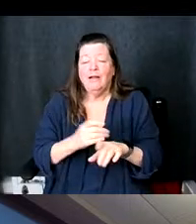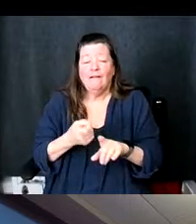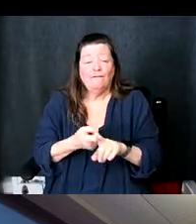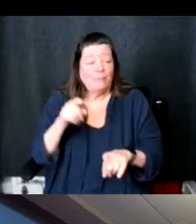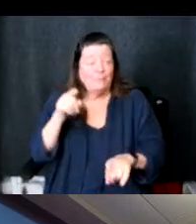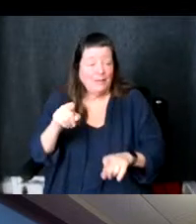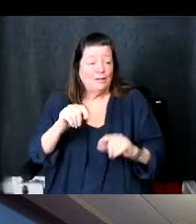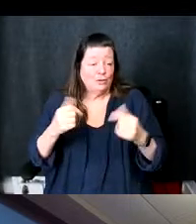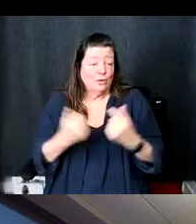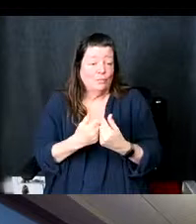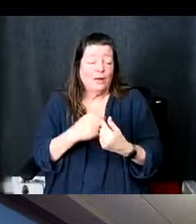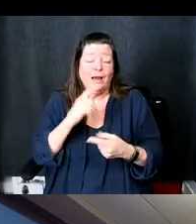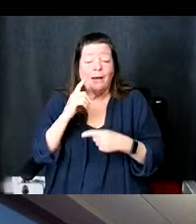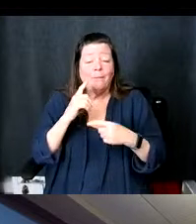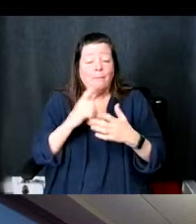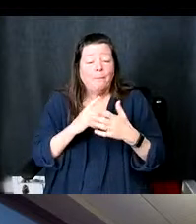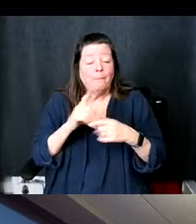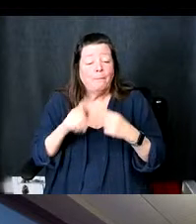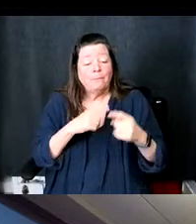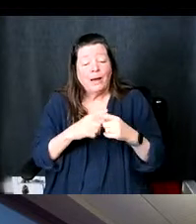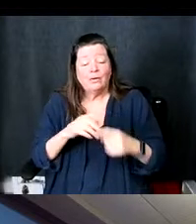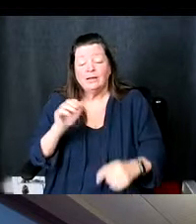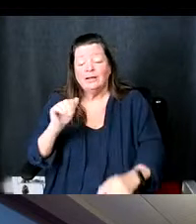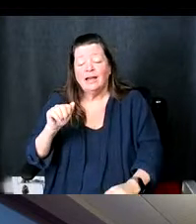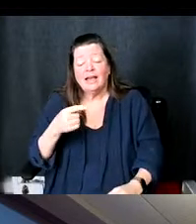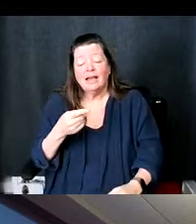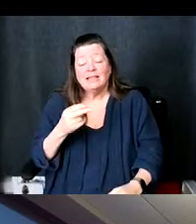about aesthetics and architectural treatments.